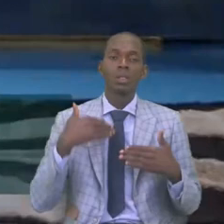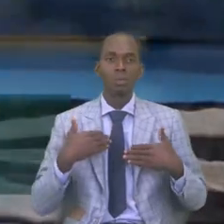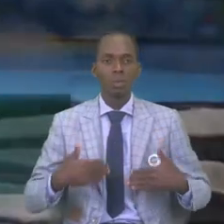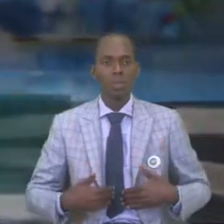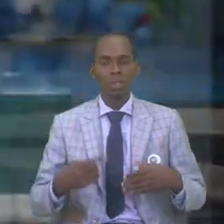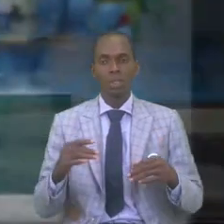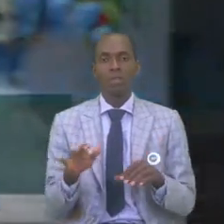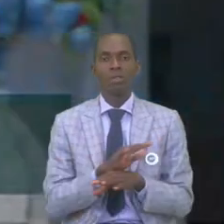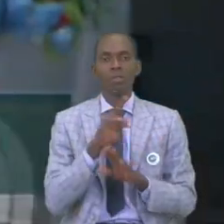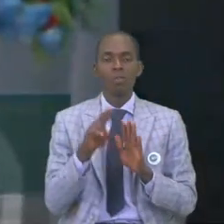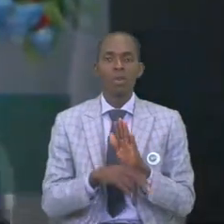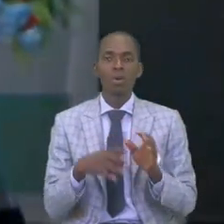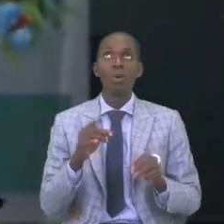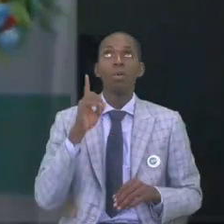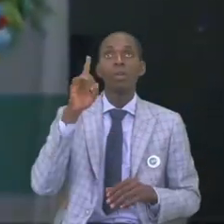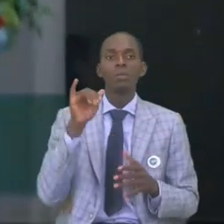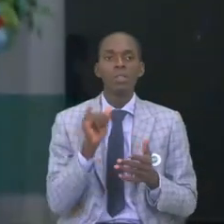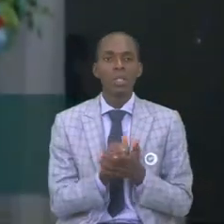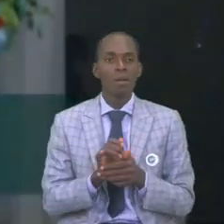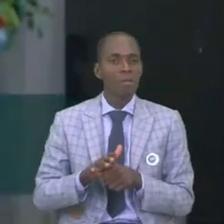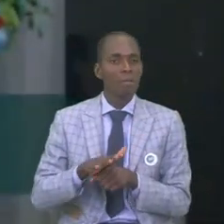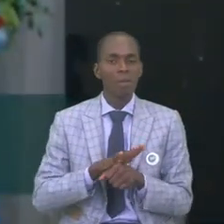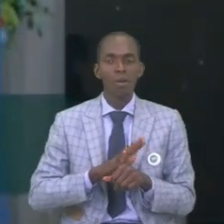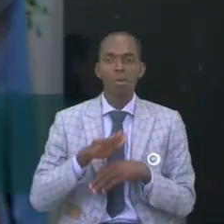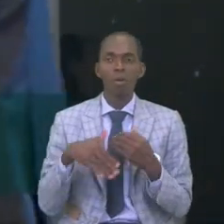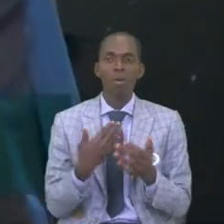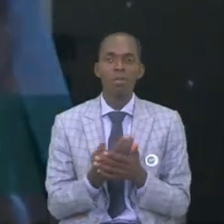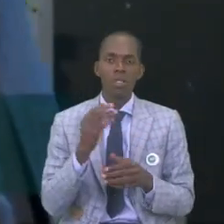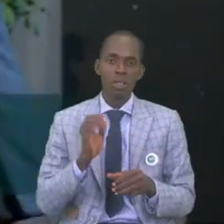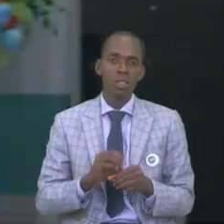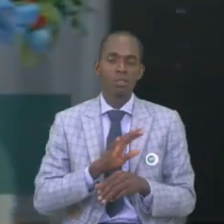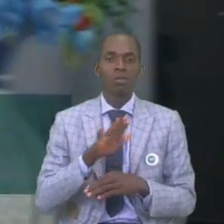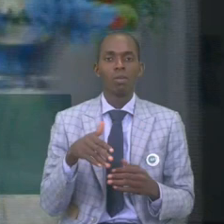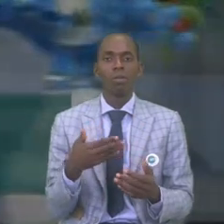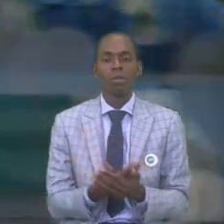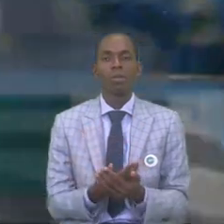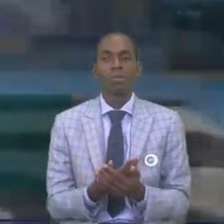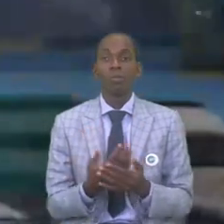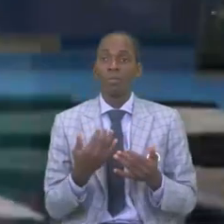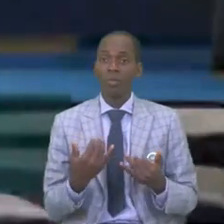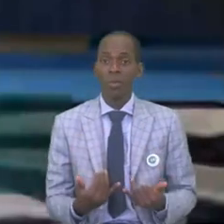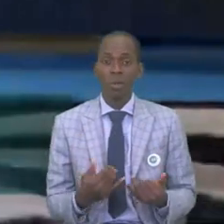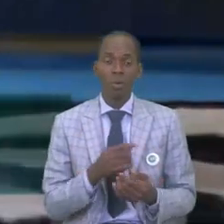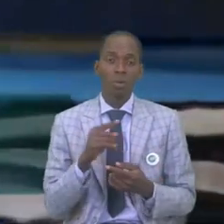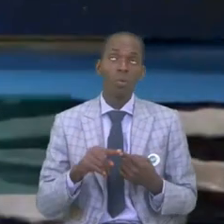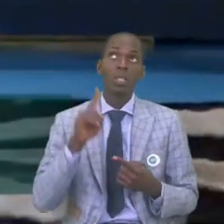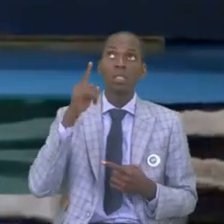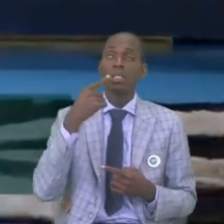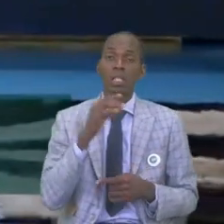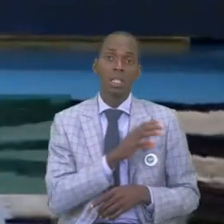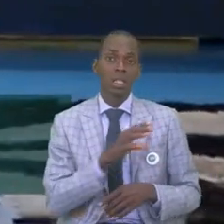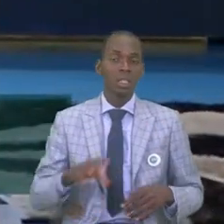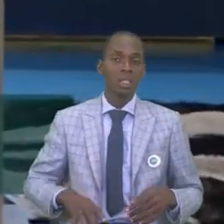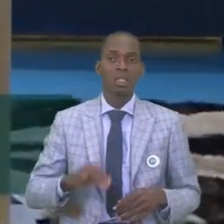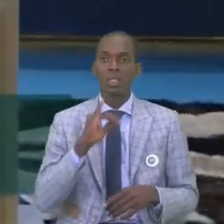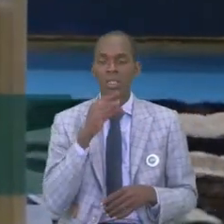of him that filleth all in all. Now, when it says Christ, the head